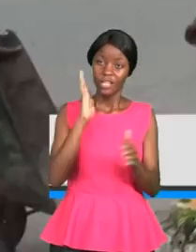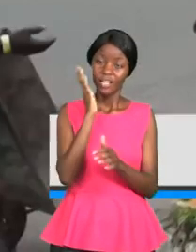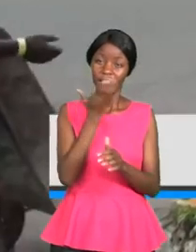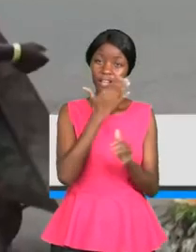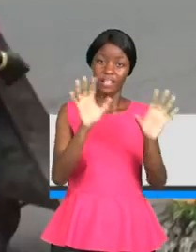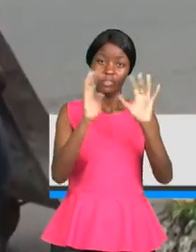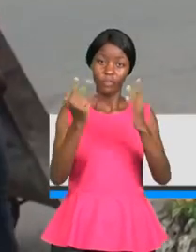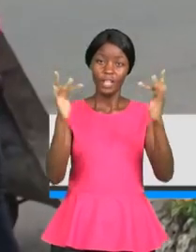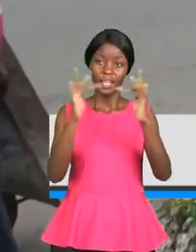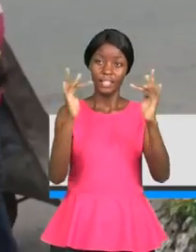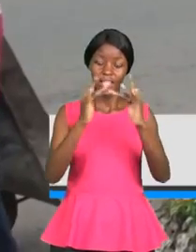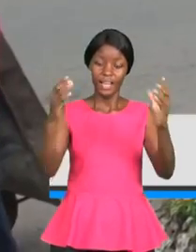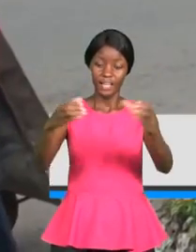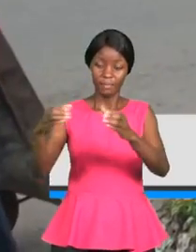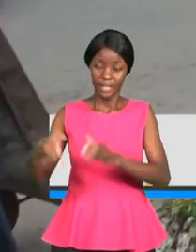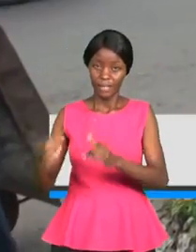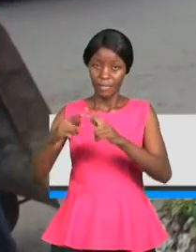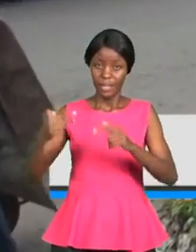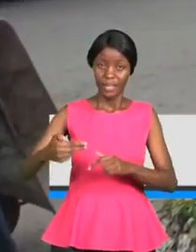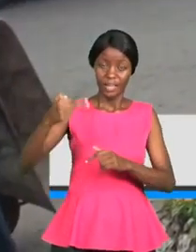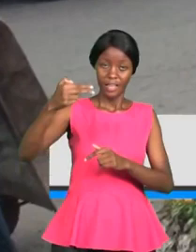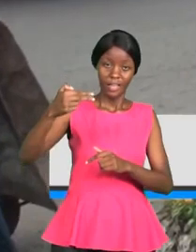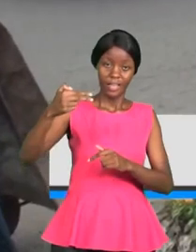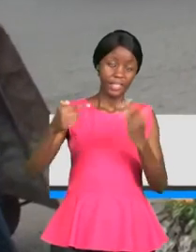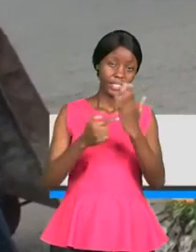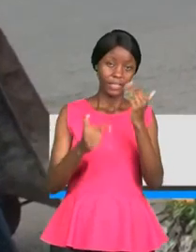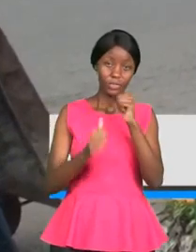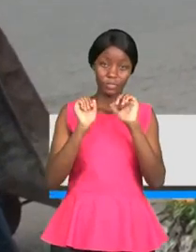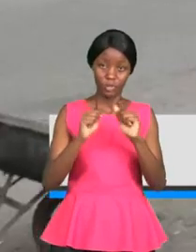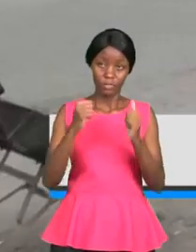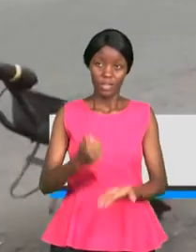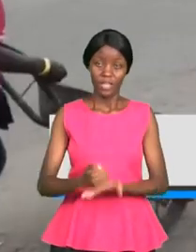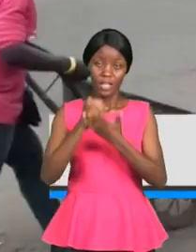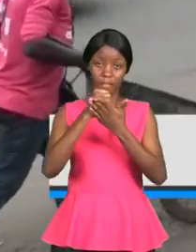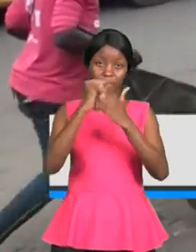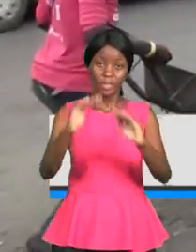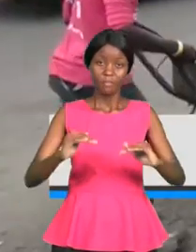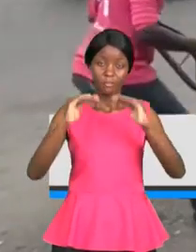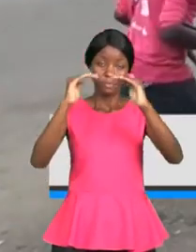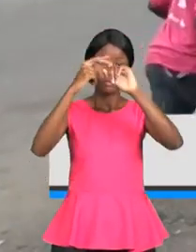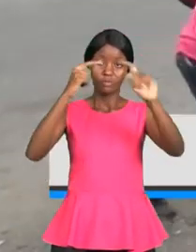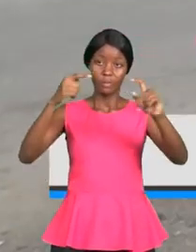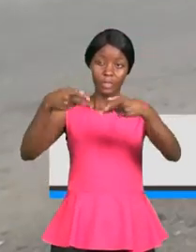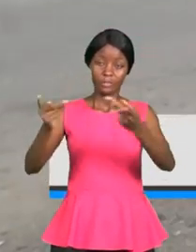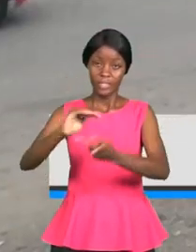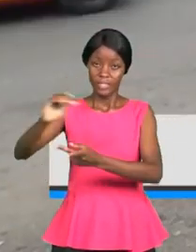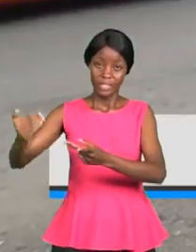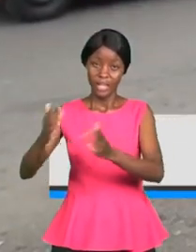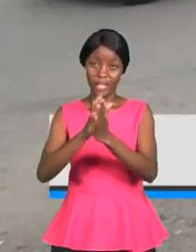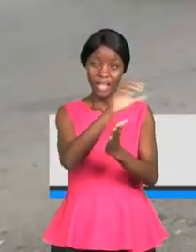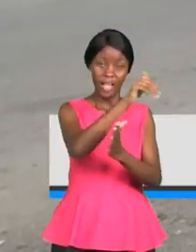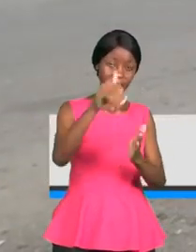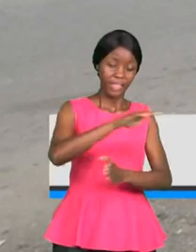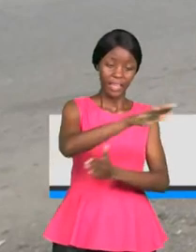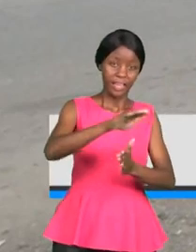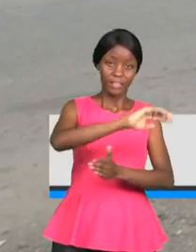global internet giants. The high-tech incubator site is meant to extend from Bue, the capital of the southwest region on the slopes of the